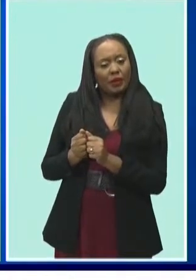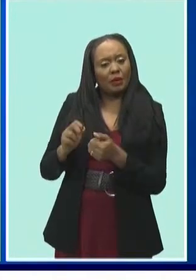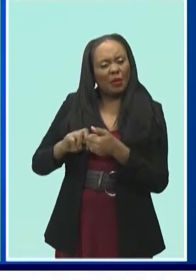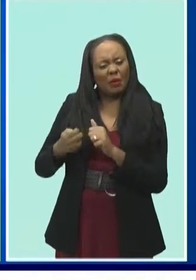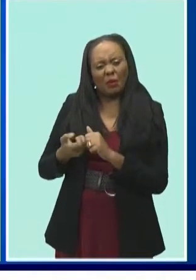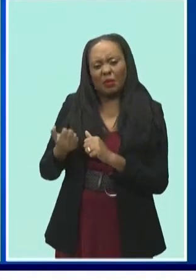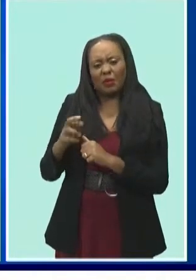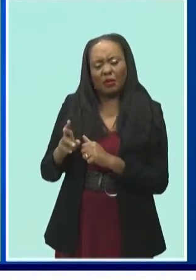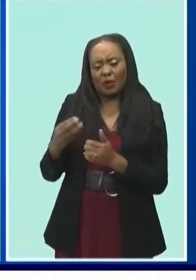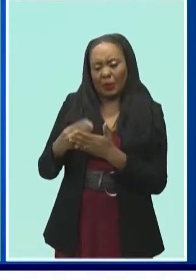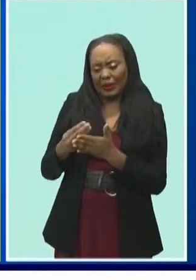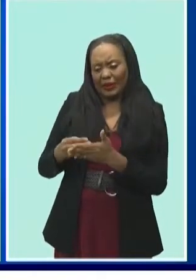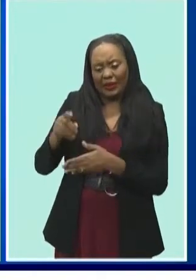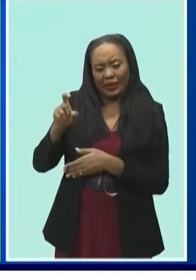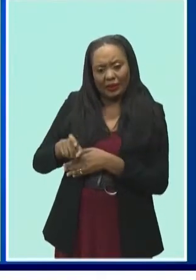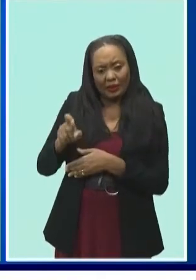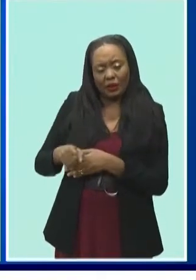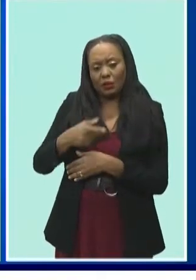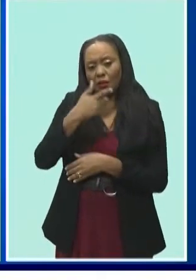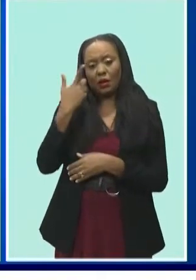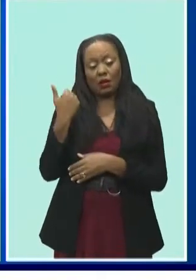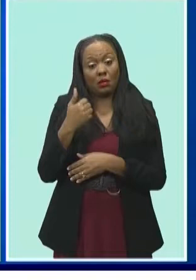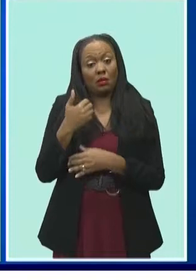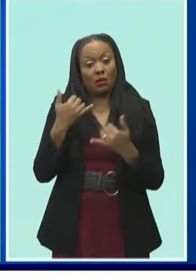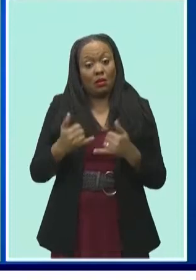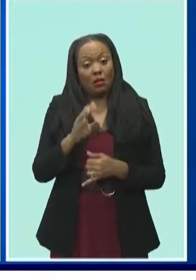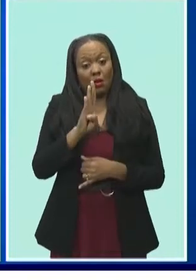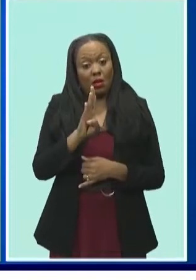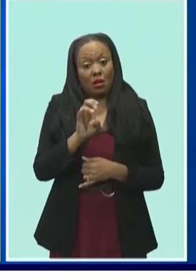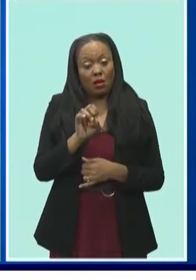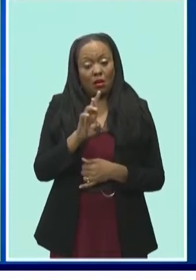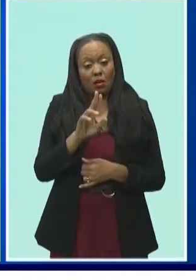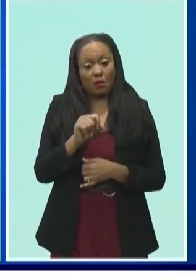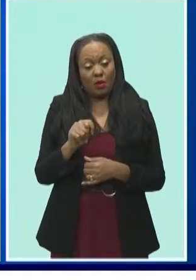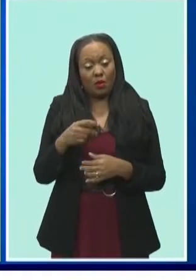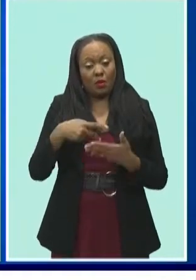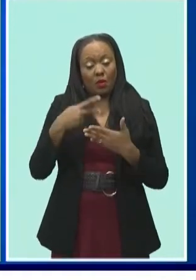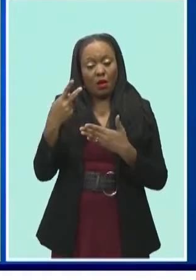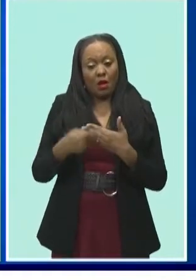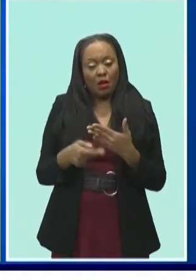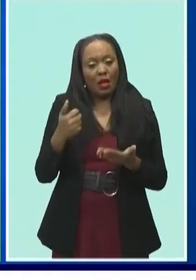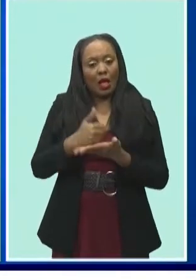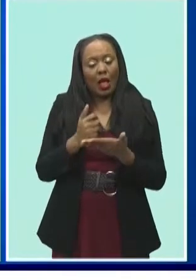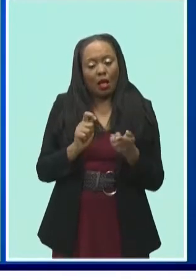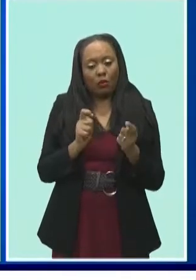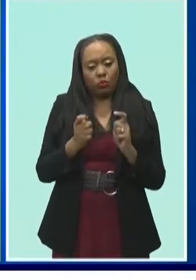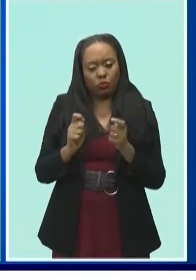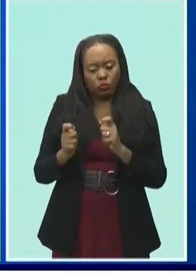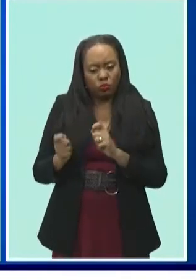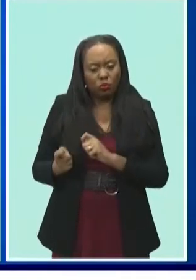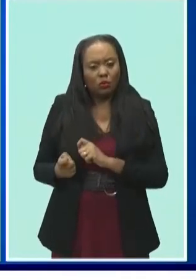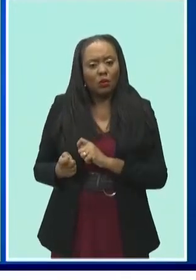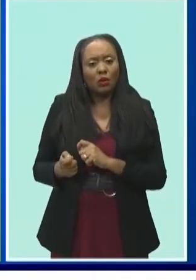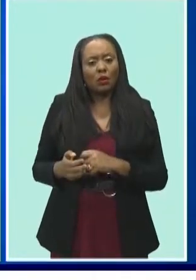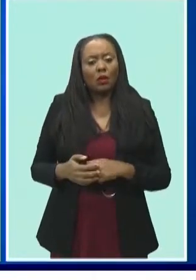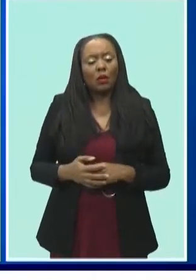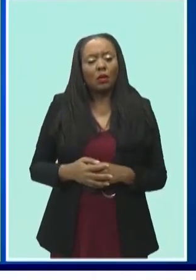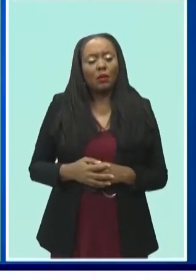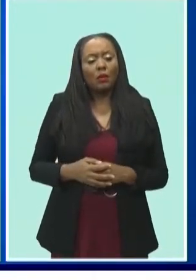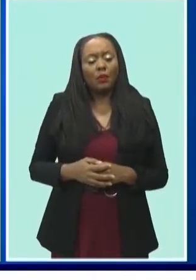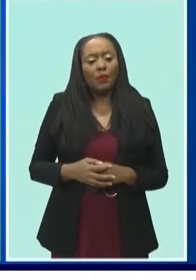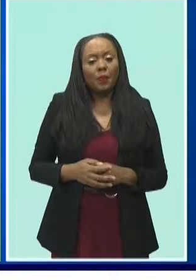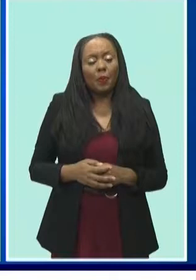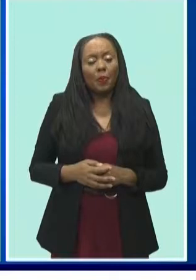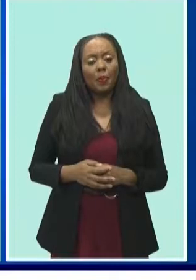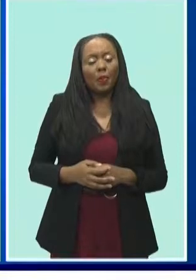the domestic restructuring exercise. We're all looking forward to the negotiations related to the external debt. I do believe that it's